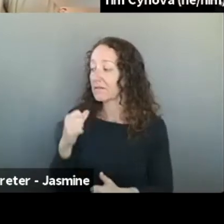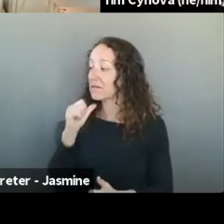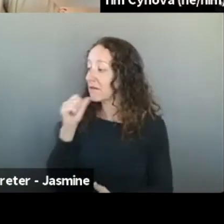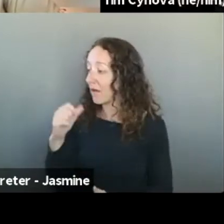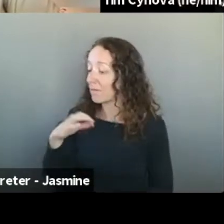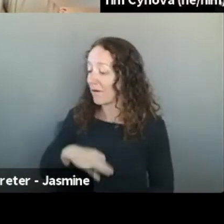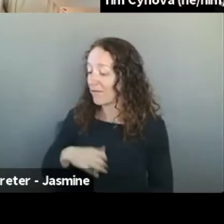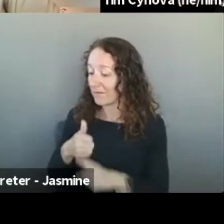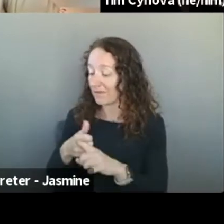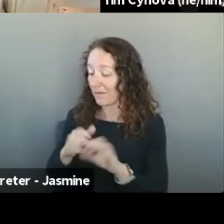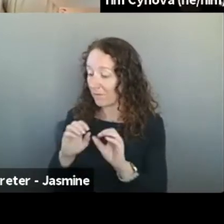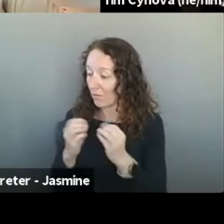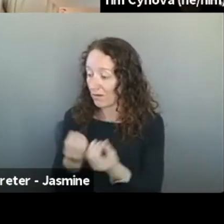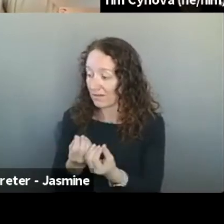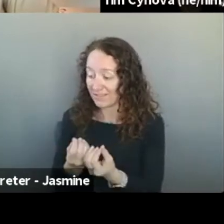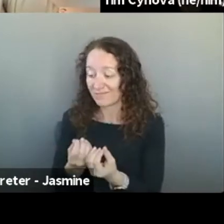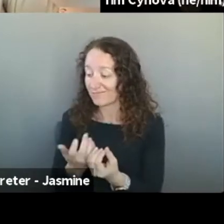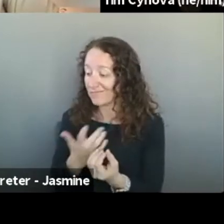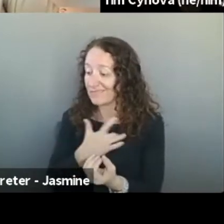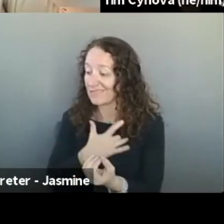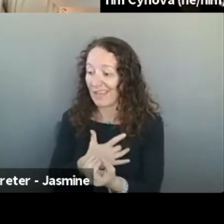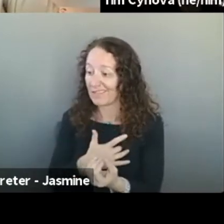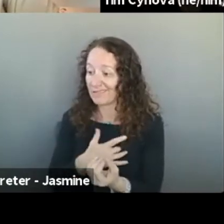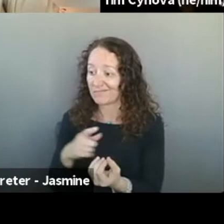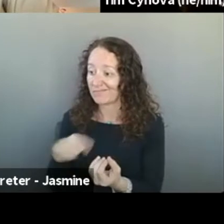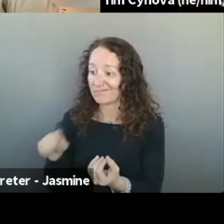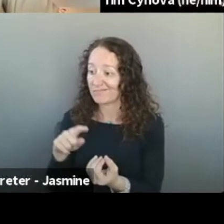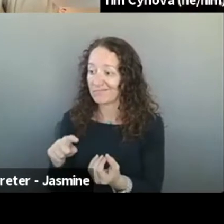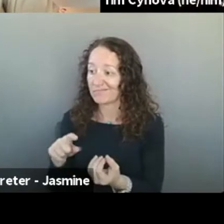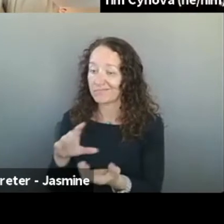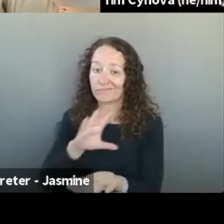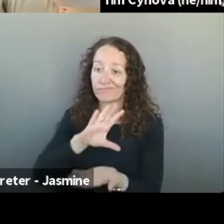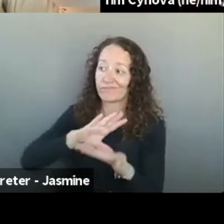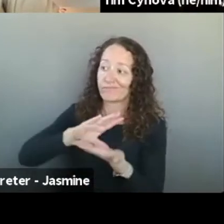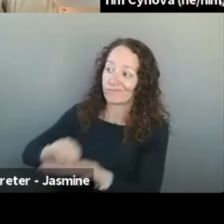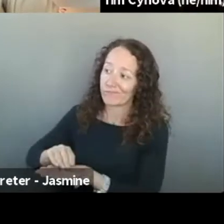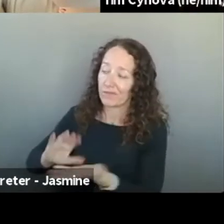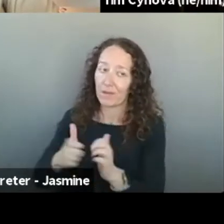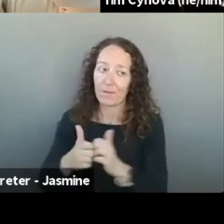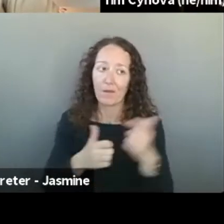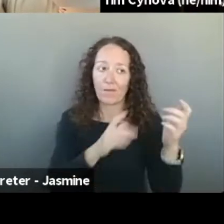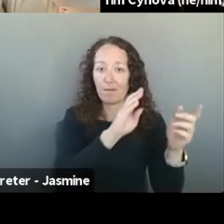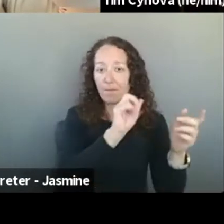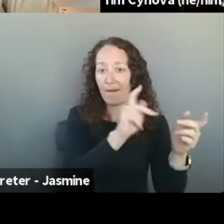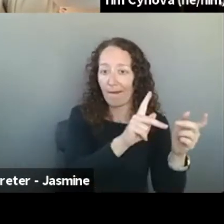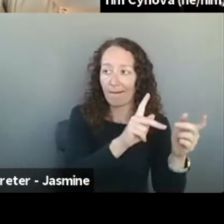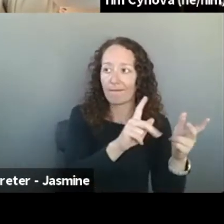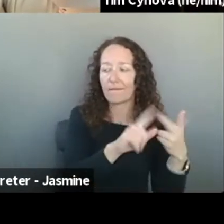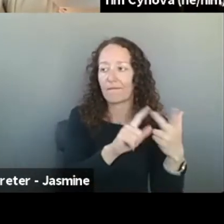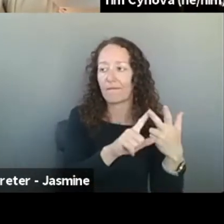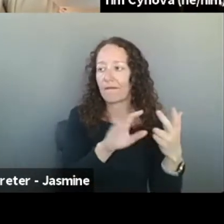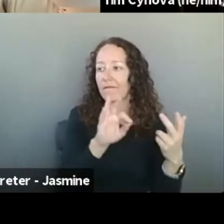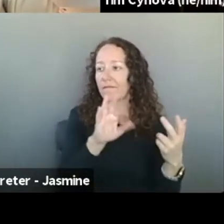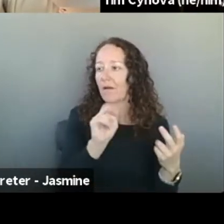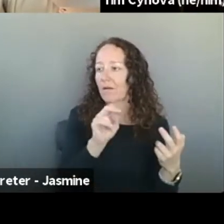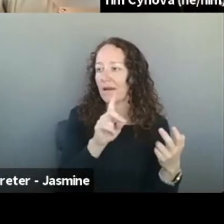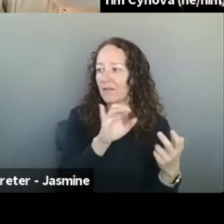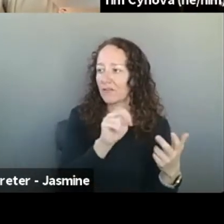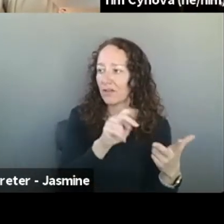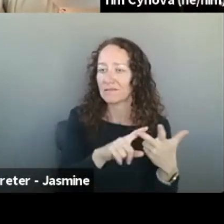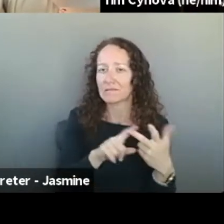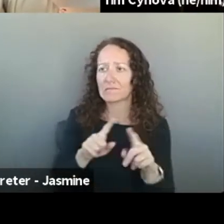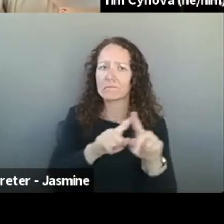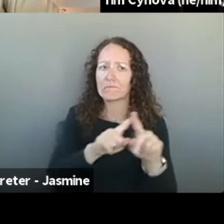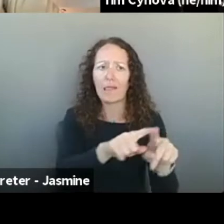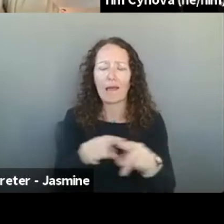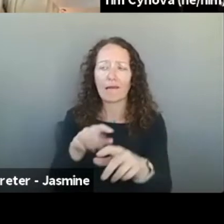in relationships where they lack power, for example, banking systems, foundations, relying on volunteers, etc. How do you think we